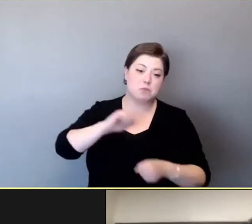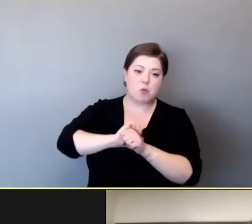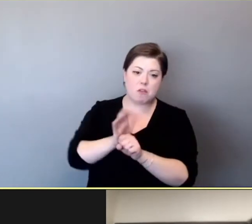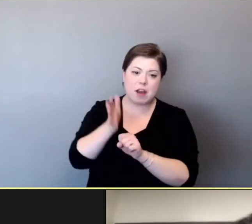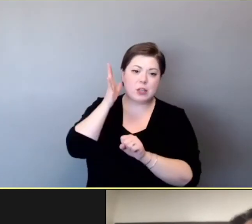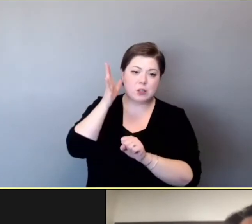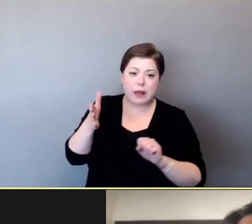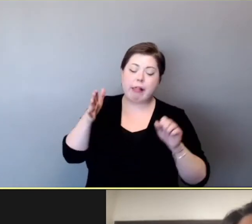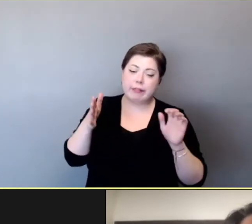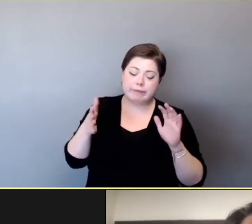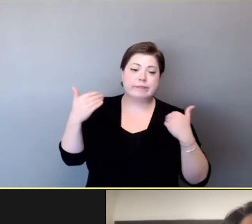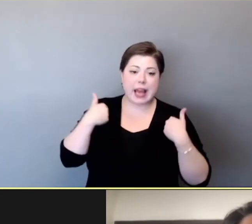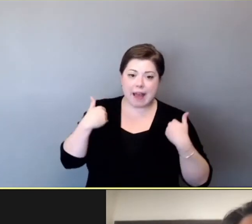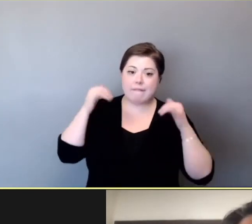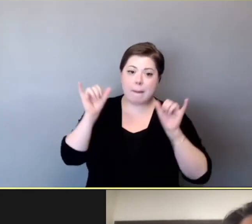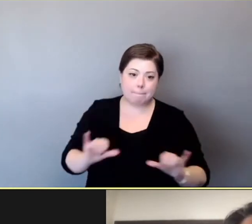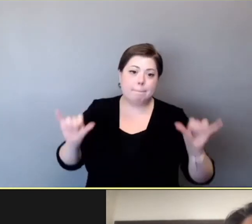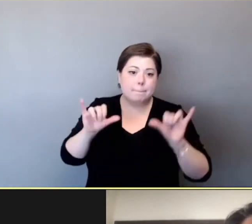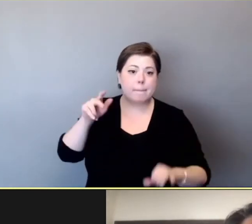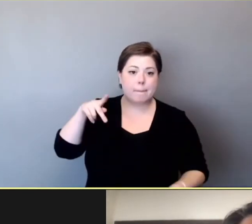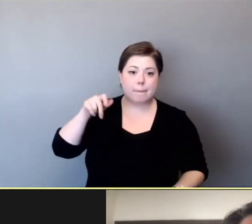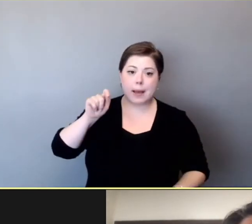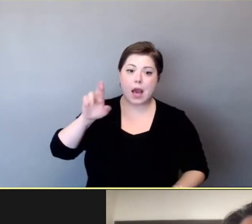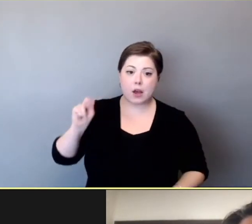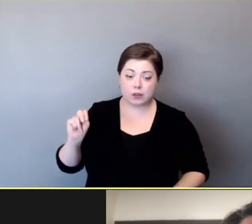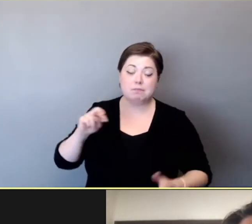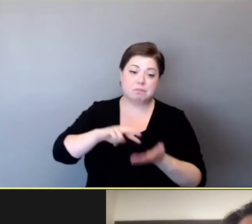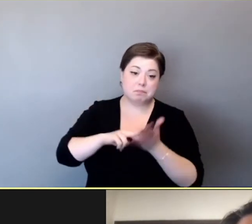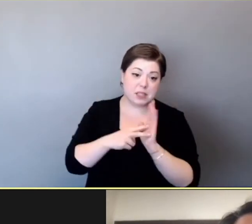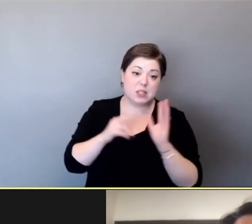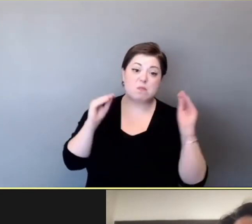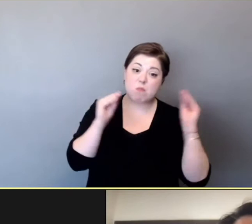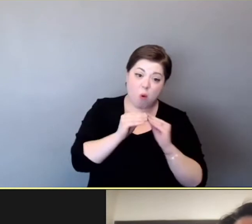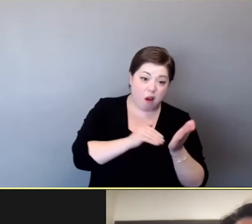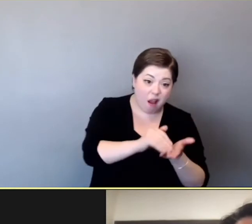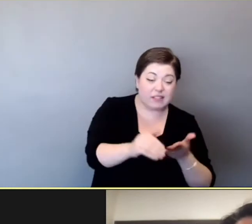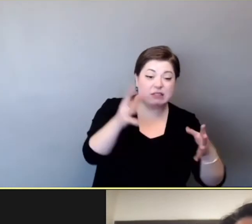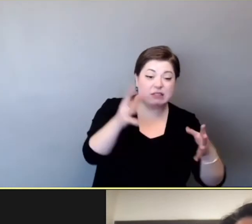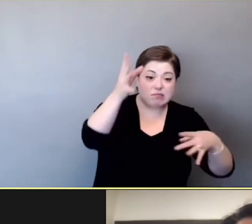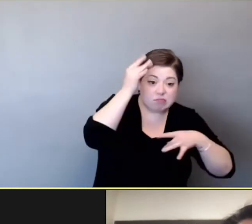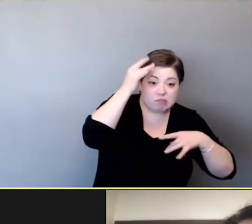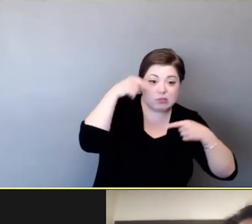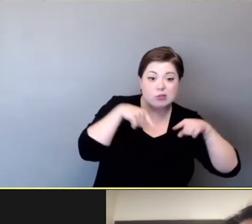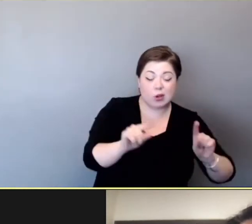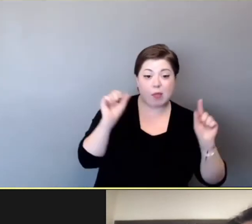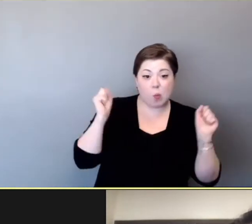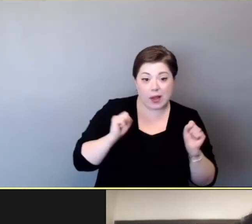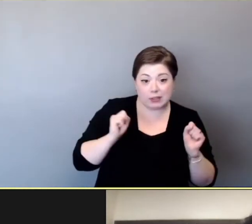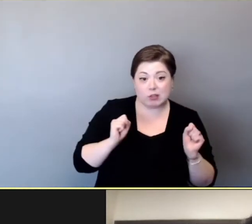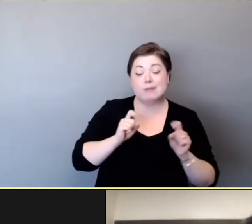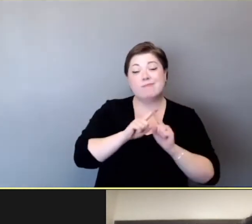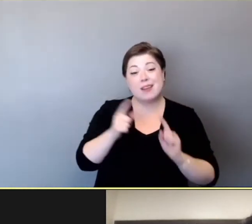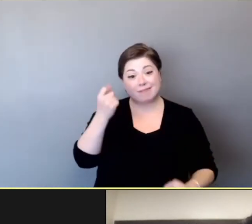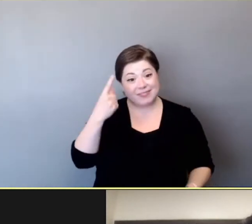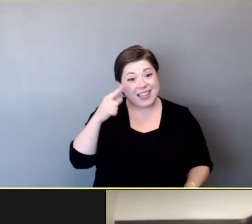where we get more of it in the winter, but the virus keeps mutating, and we haven't